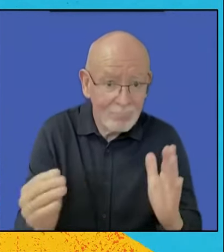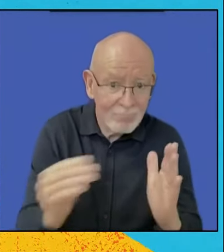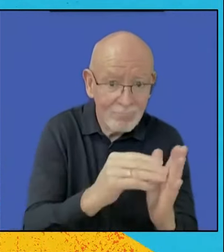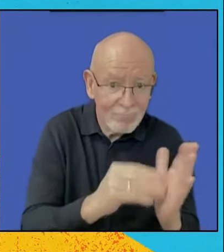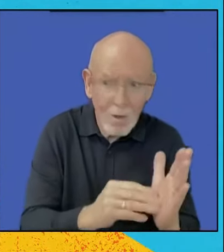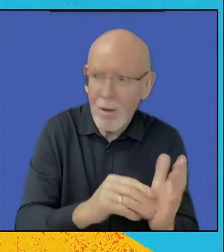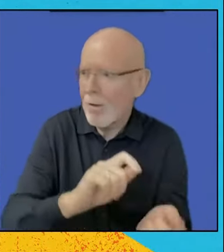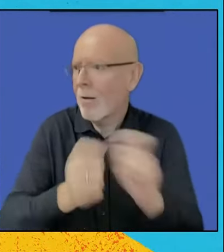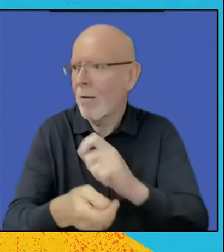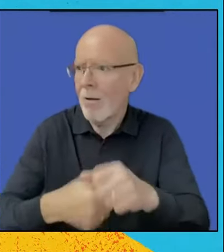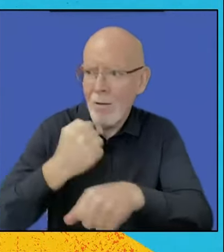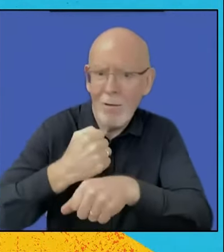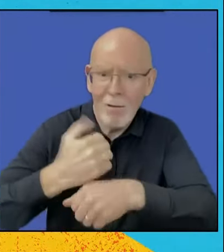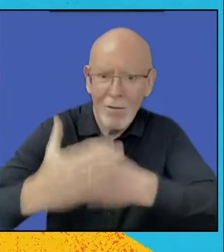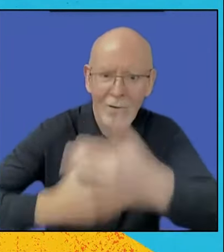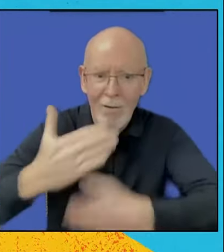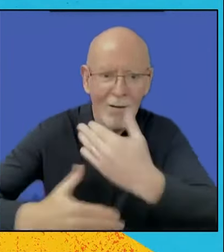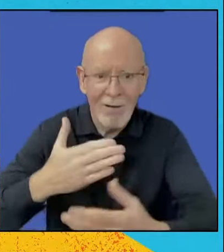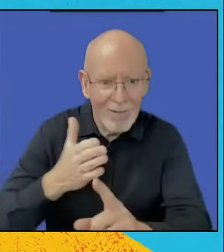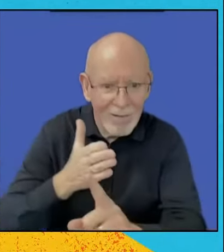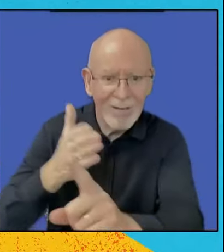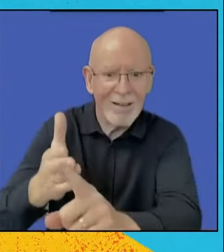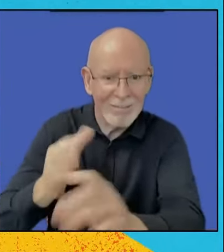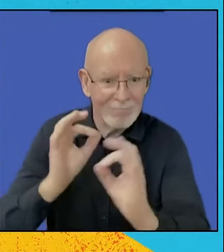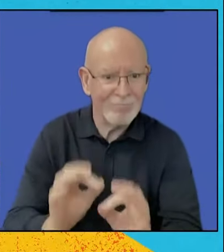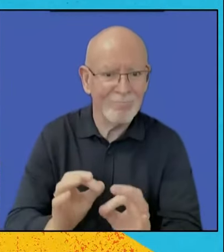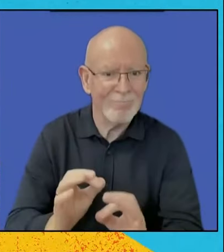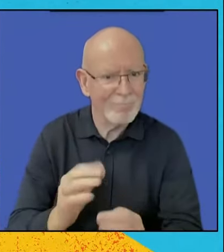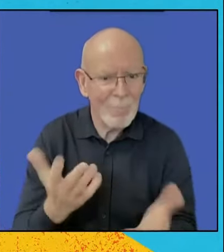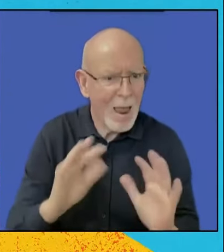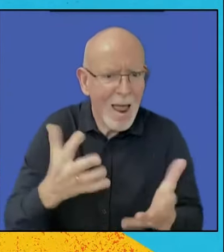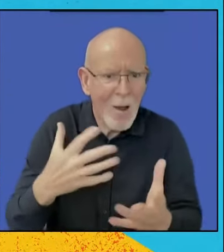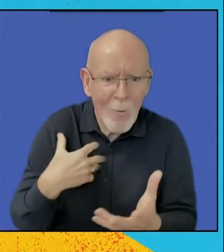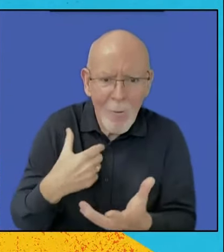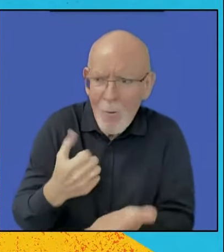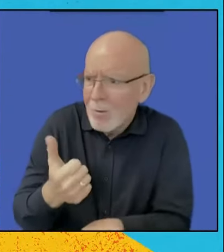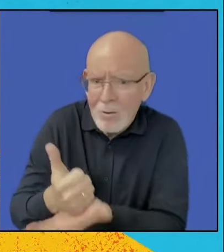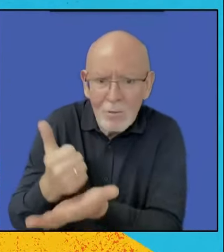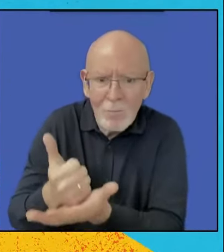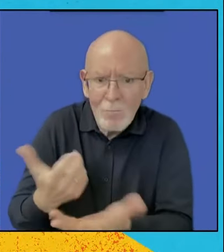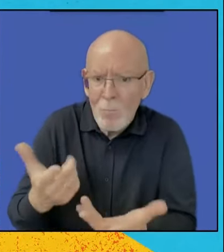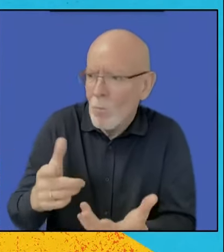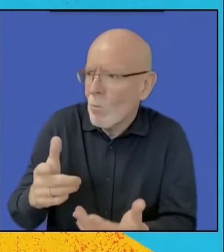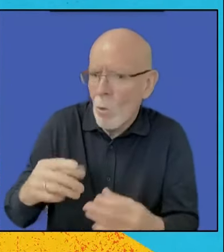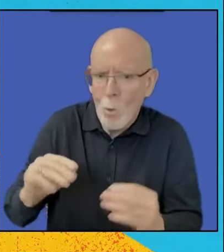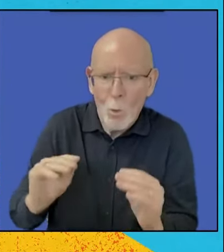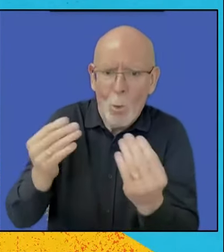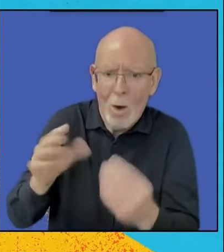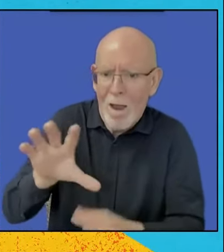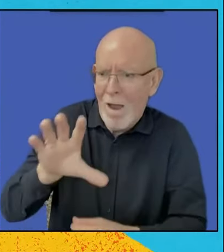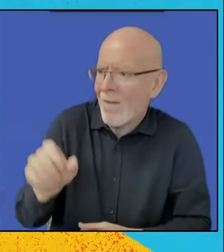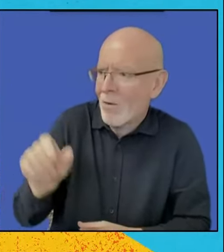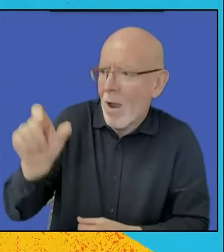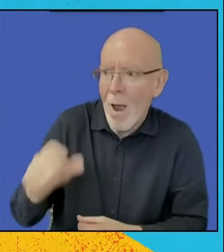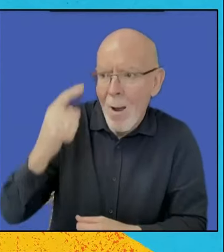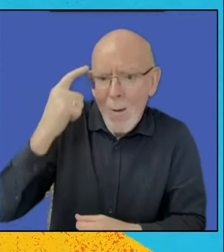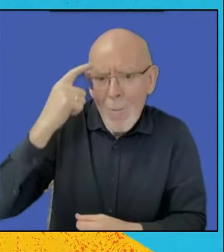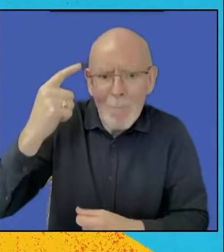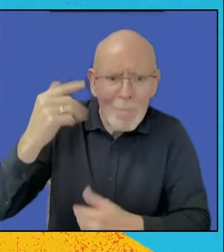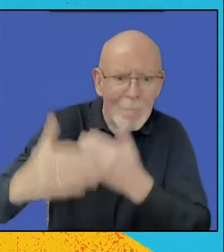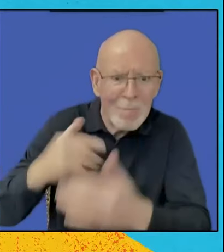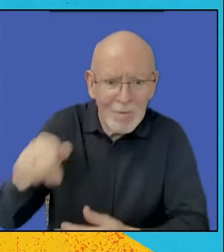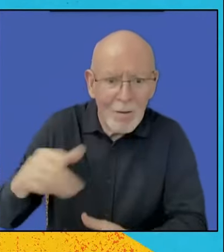technology? How many of our countries have an easily accessible facility, a dedicated facility, which we as young people can